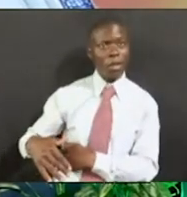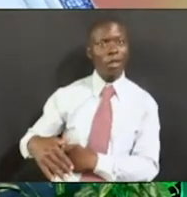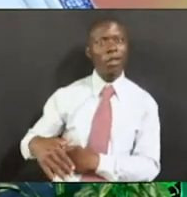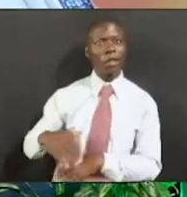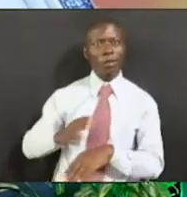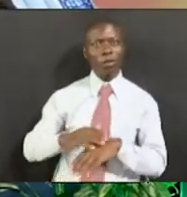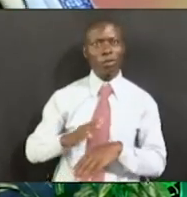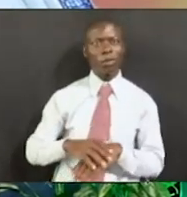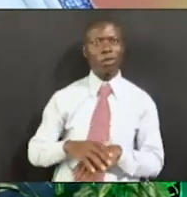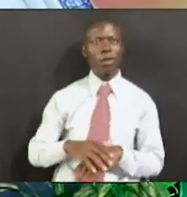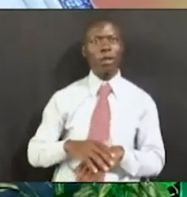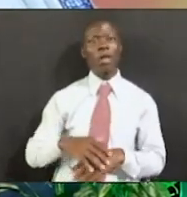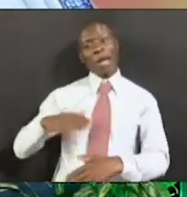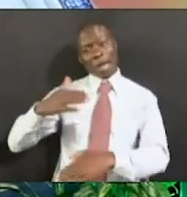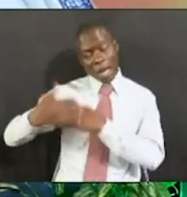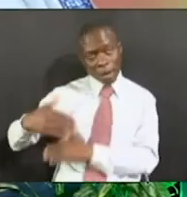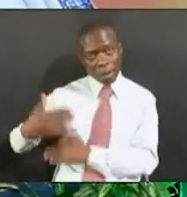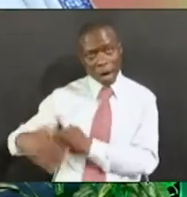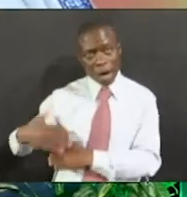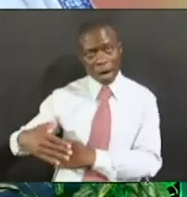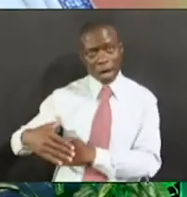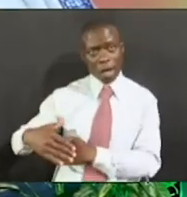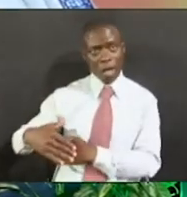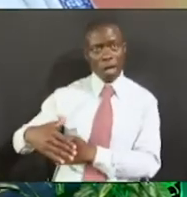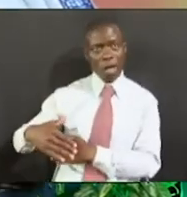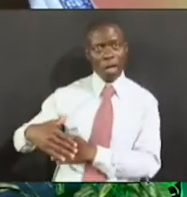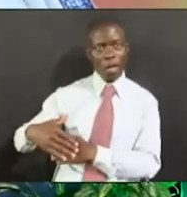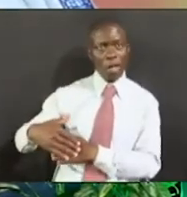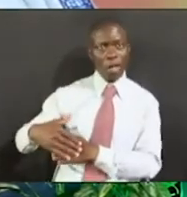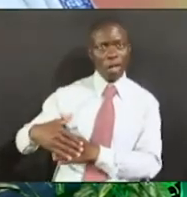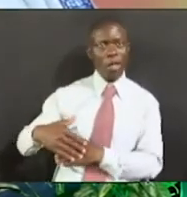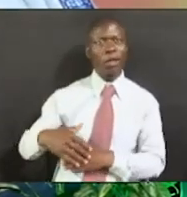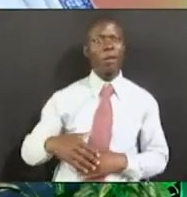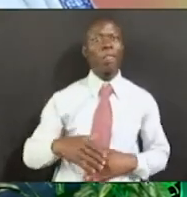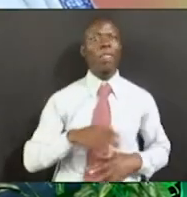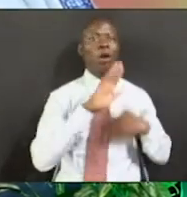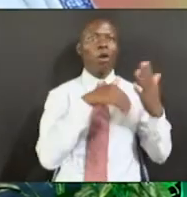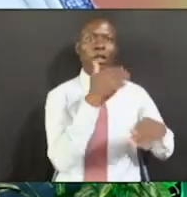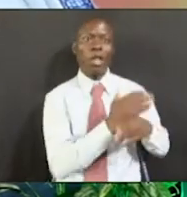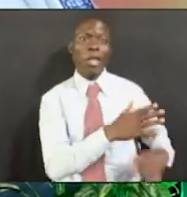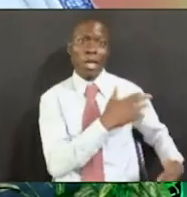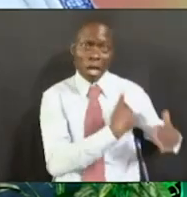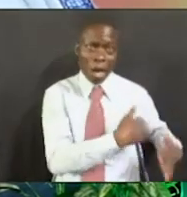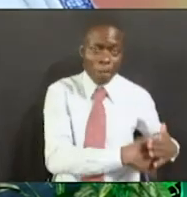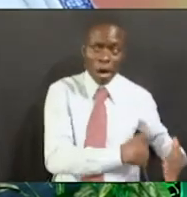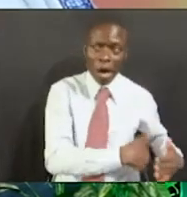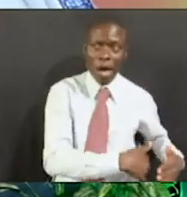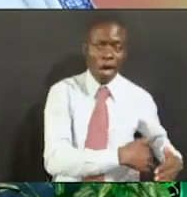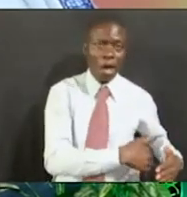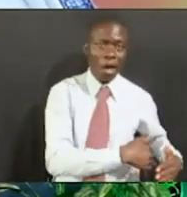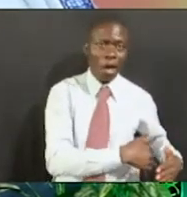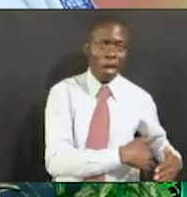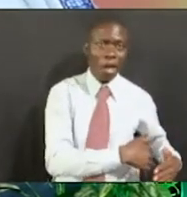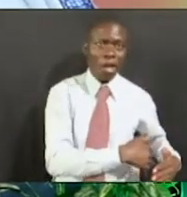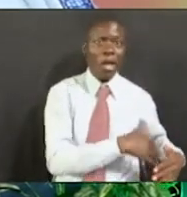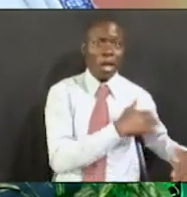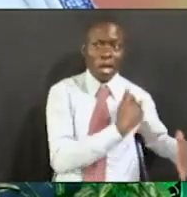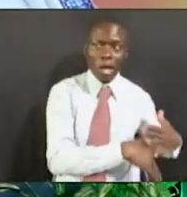side. Neighbor. Neighbor. Good now. The whole church now. Neighbor. Neighbor. Oh,